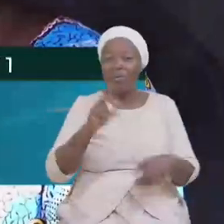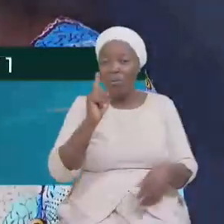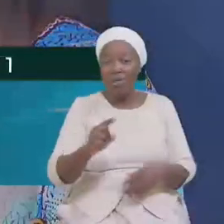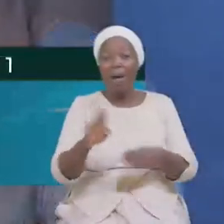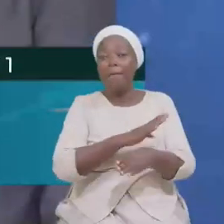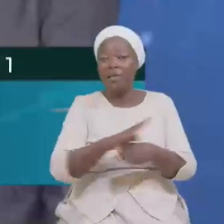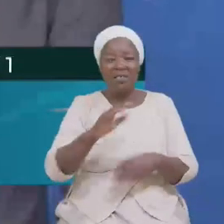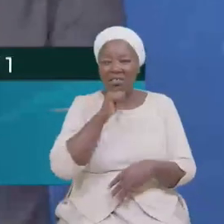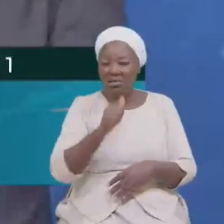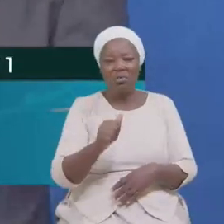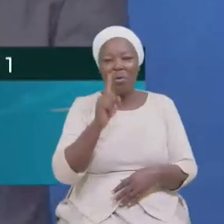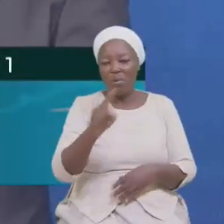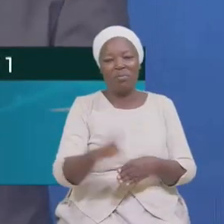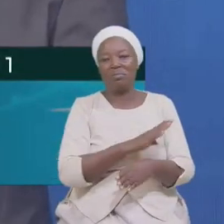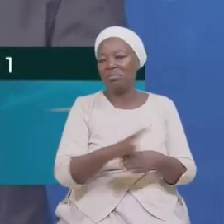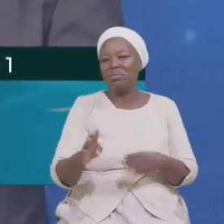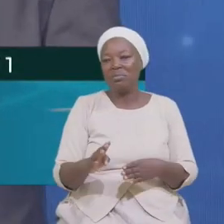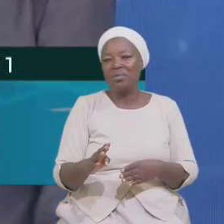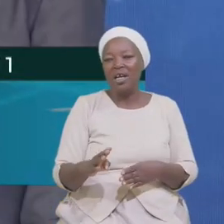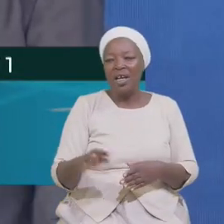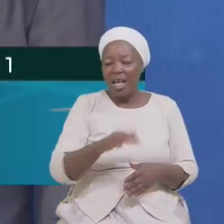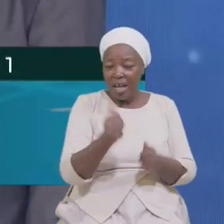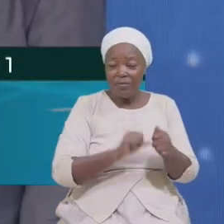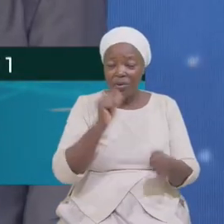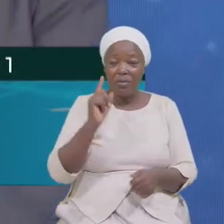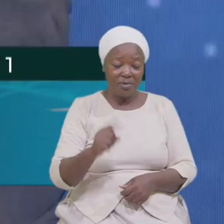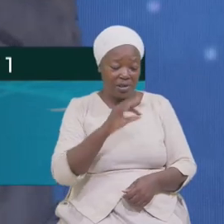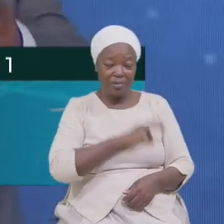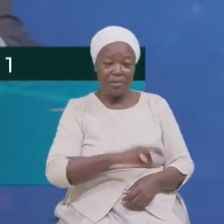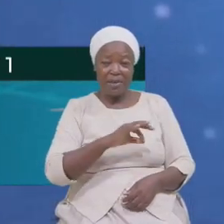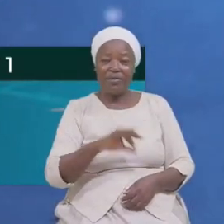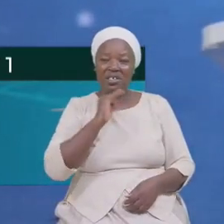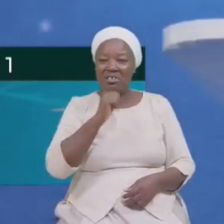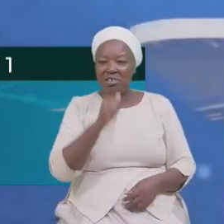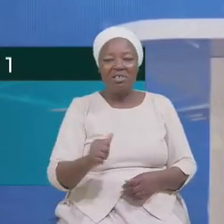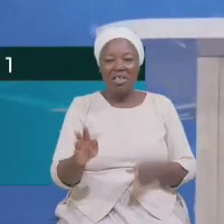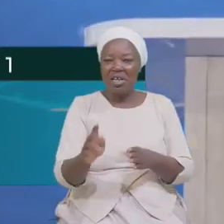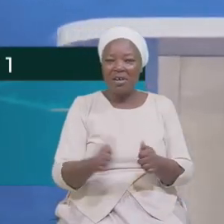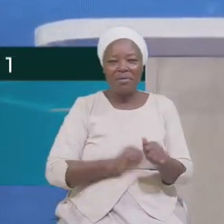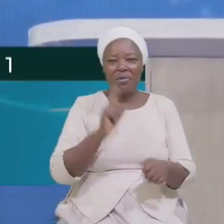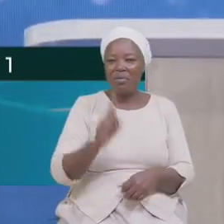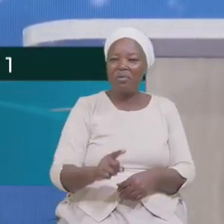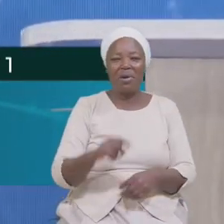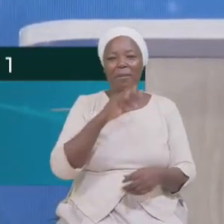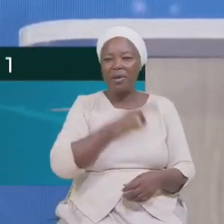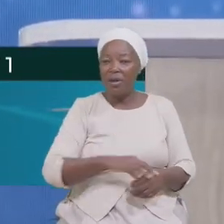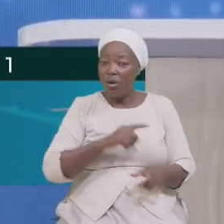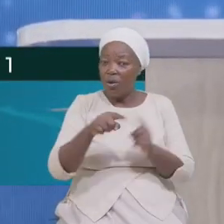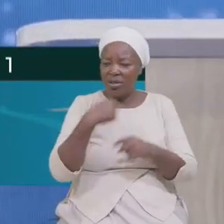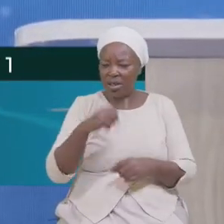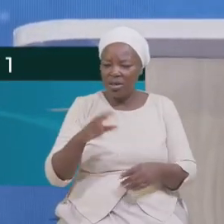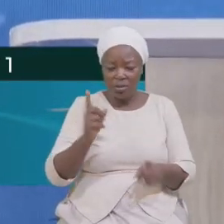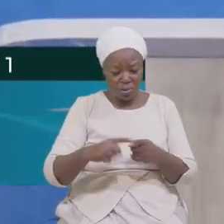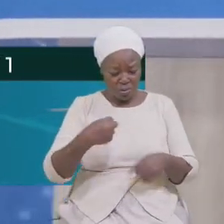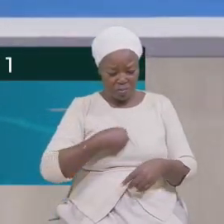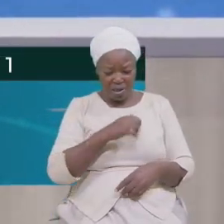business. Everybody's benefit is nobody's benefit. When you say, unto me a child is